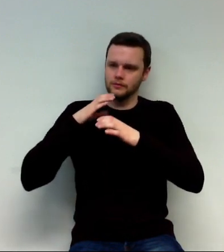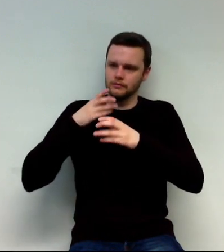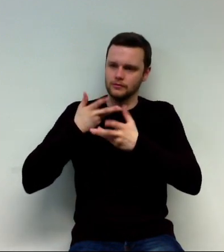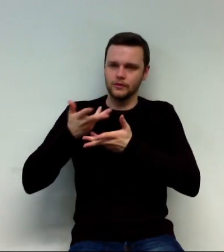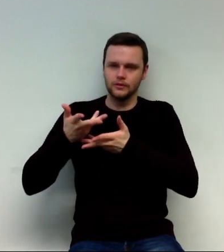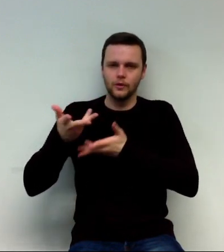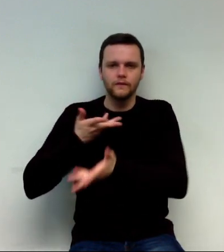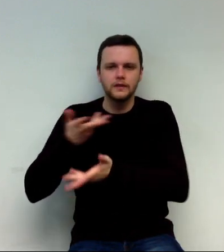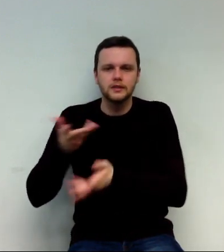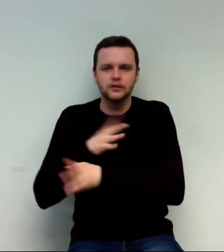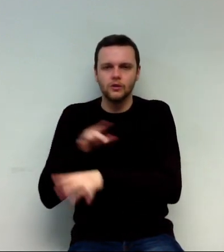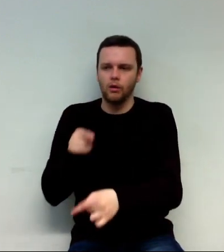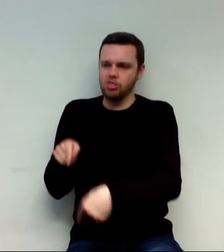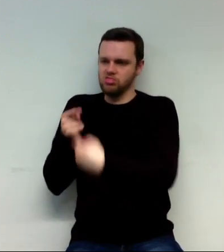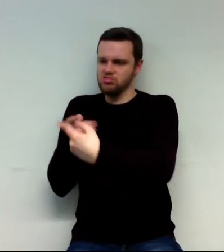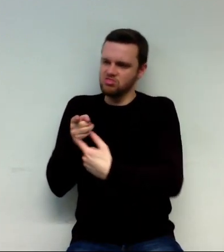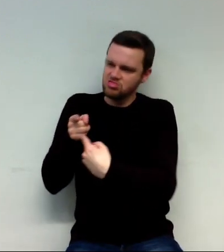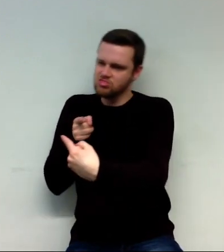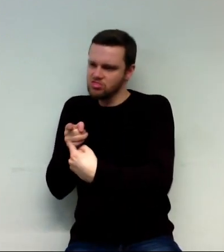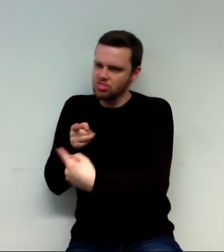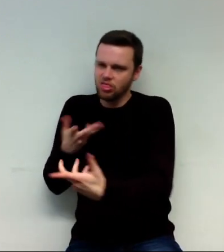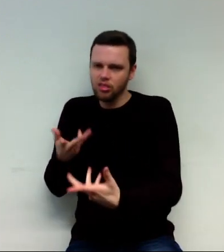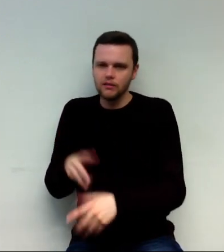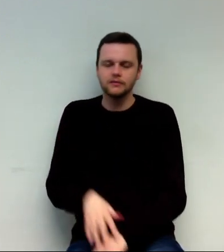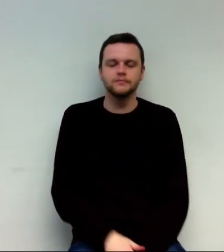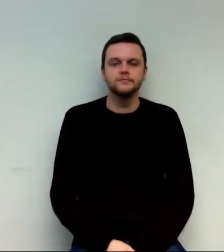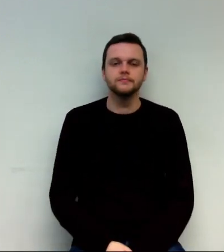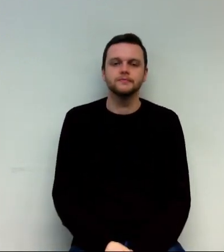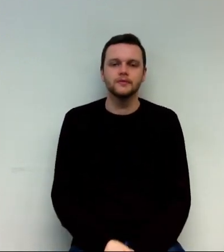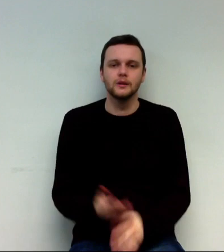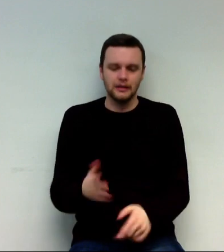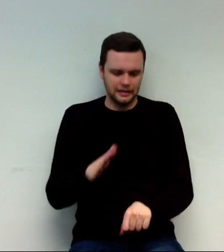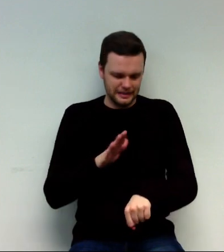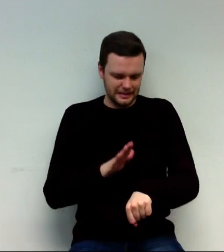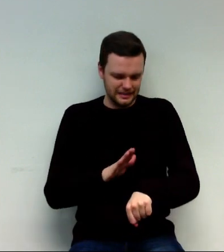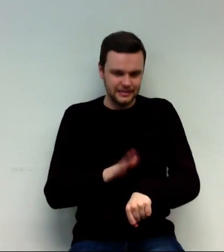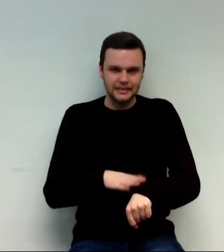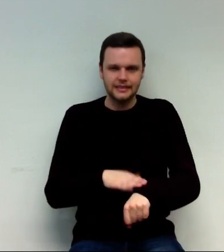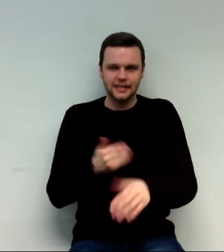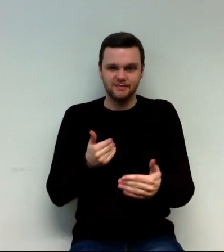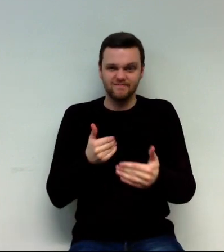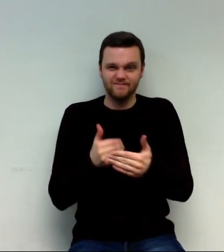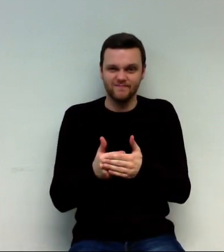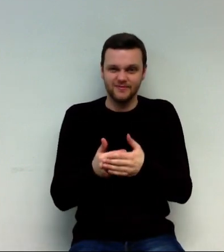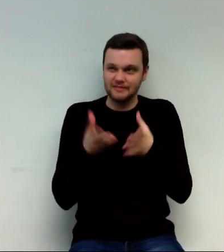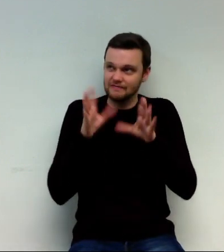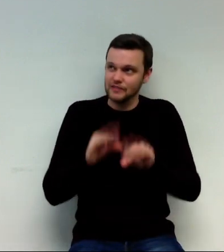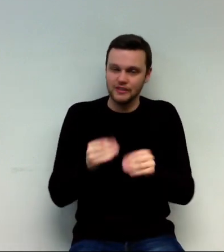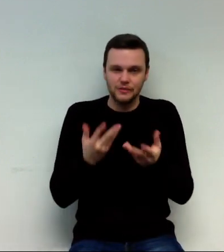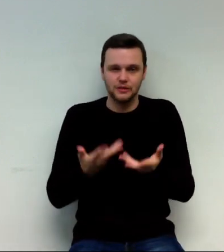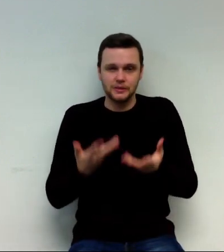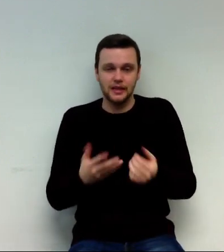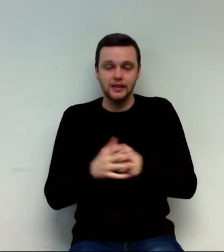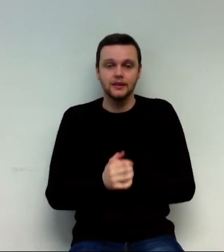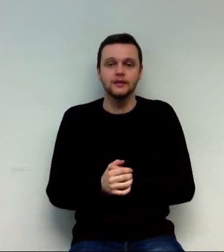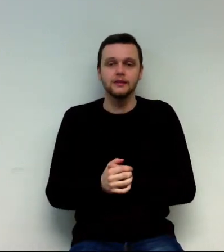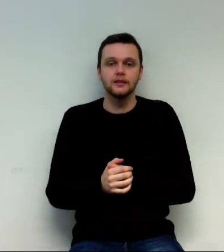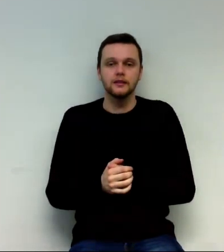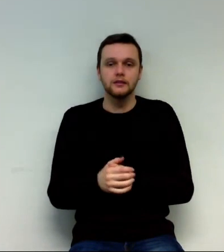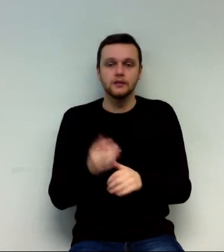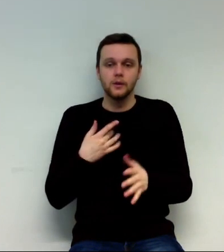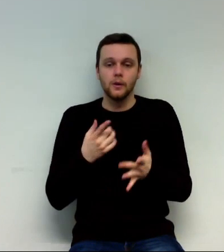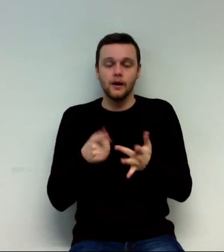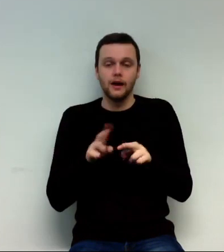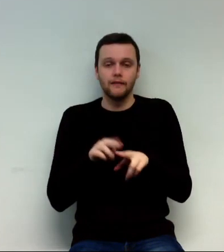than a confrontation, which is nice. So I think, just looking at the time, that's pretty much it for today. So if